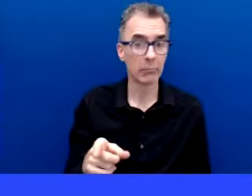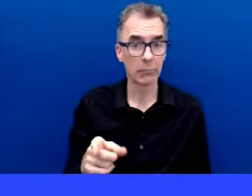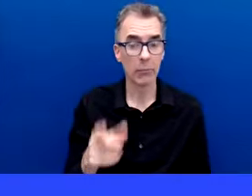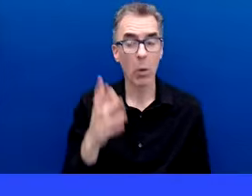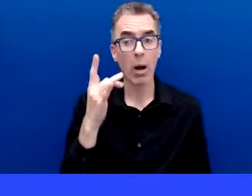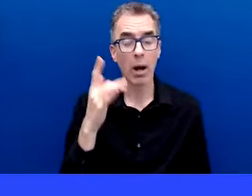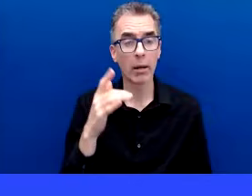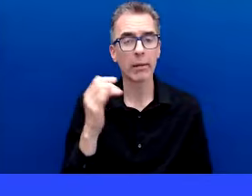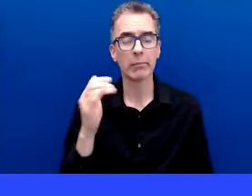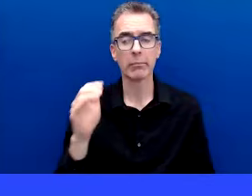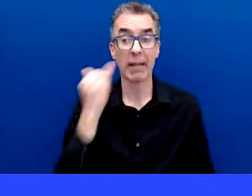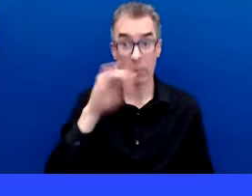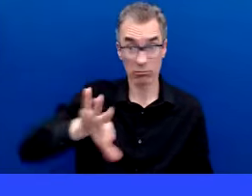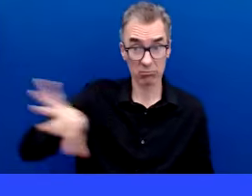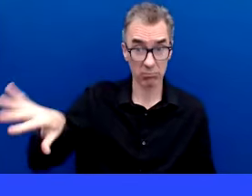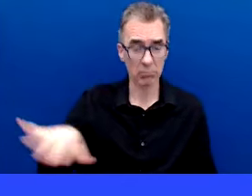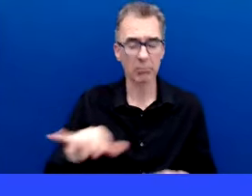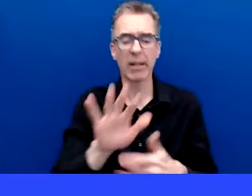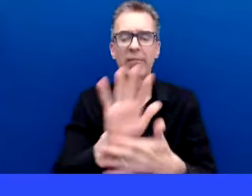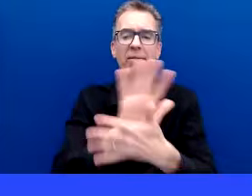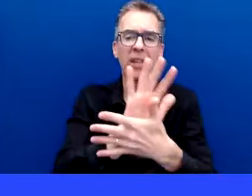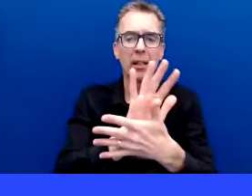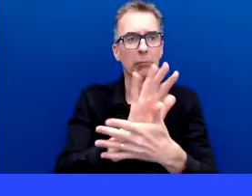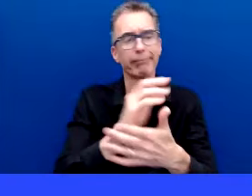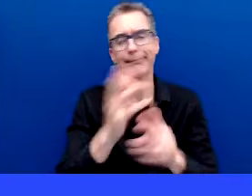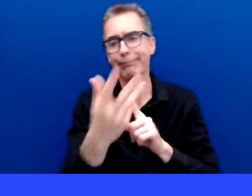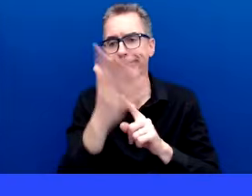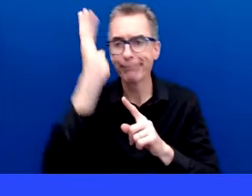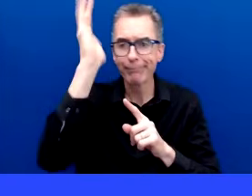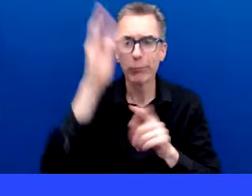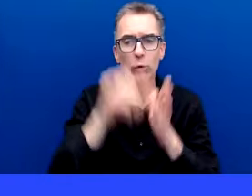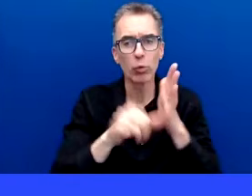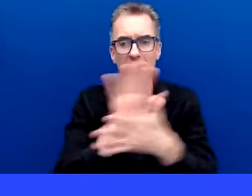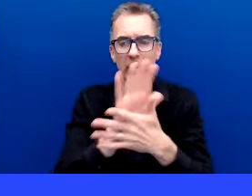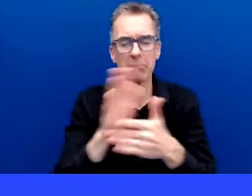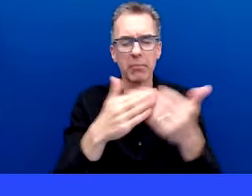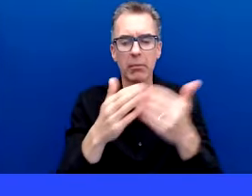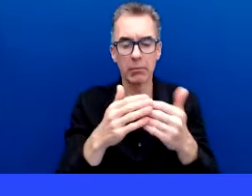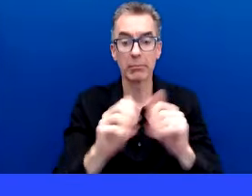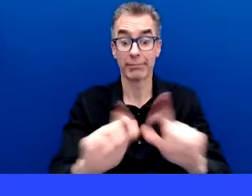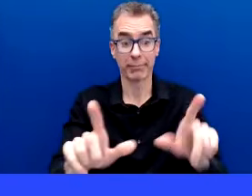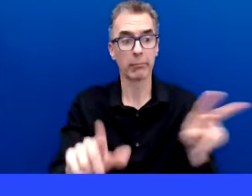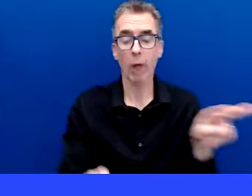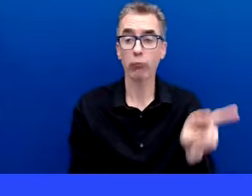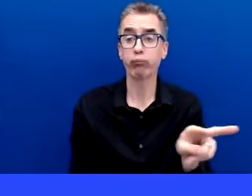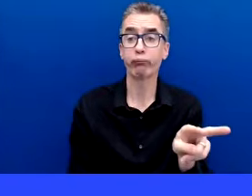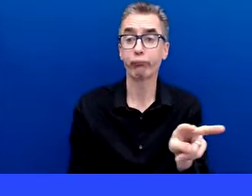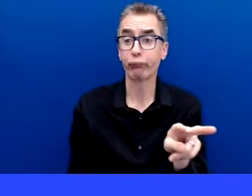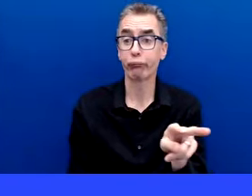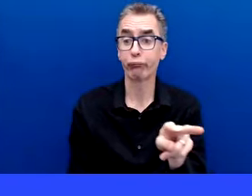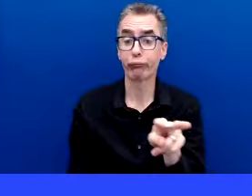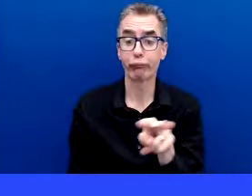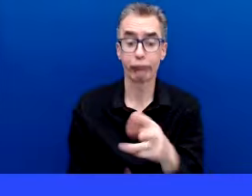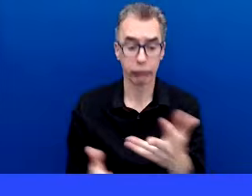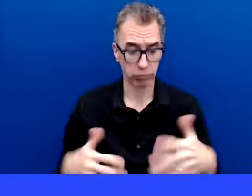passive video watching, whether it be a recorded online lecture, a YouTube video, something like that, into something that is